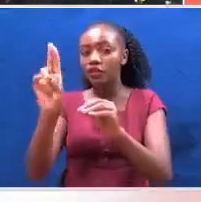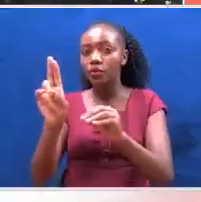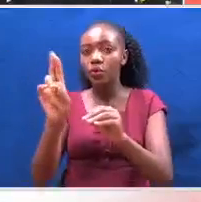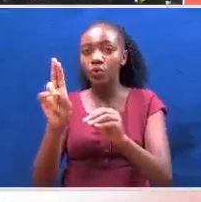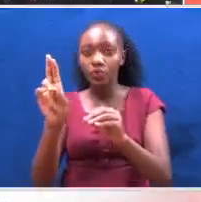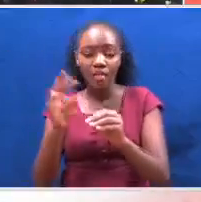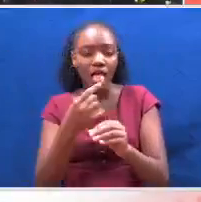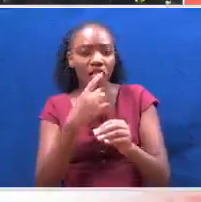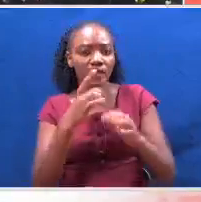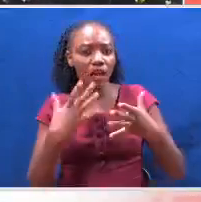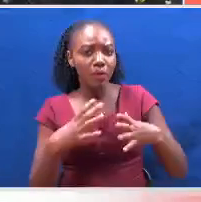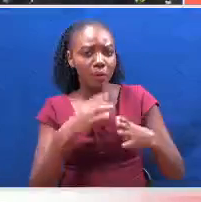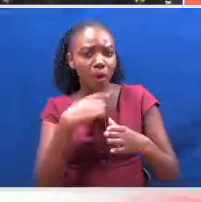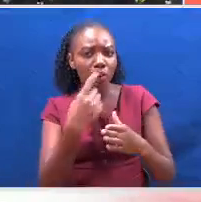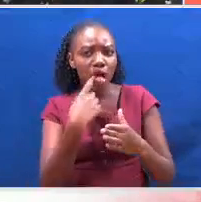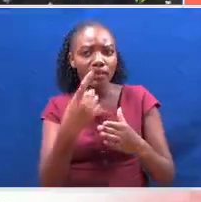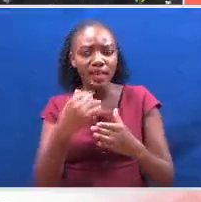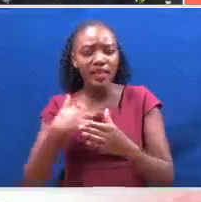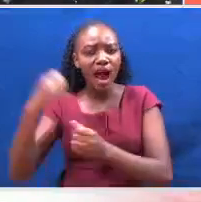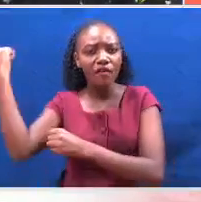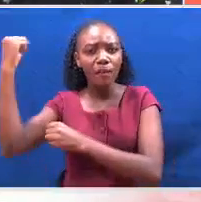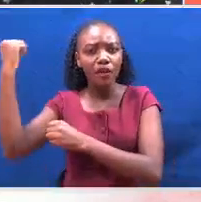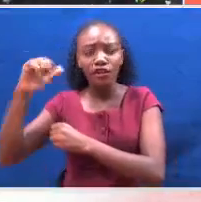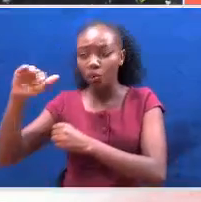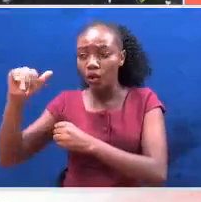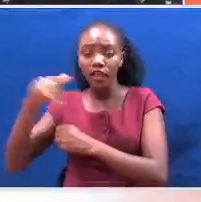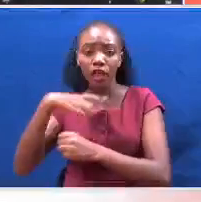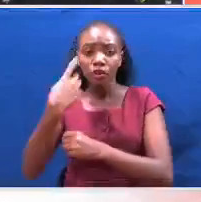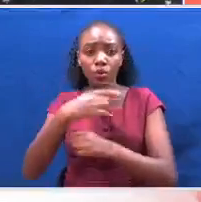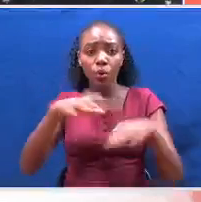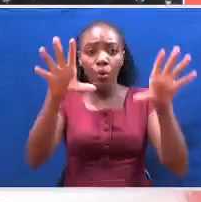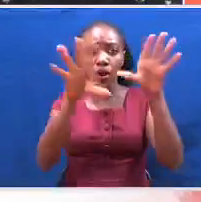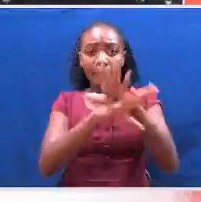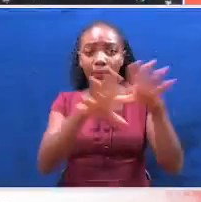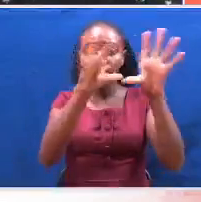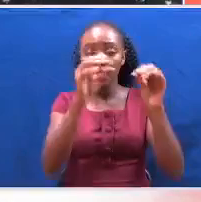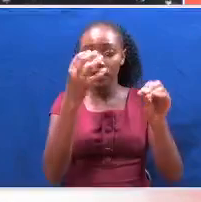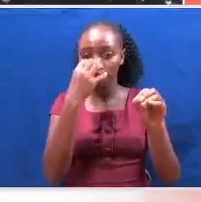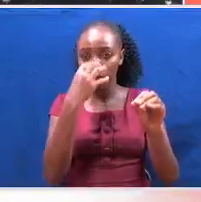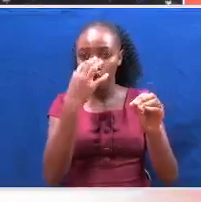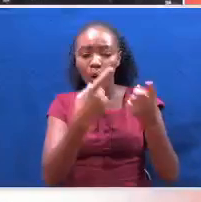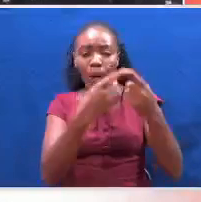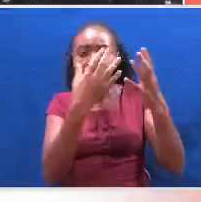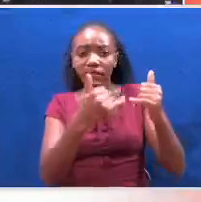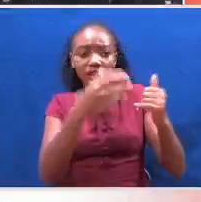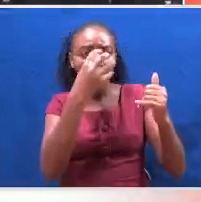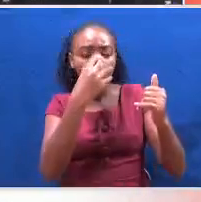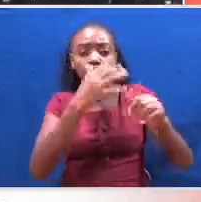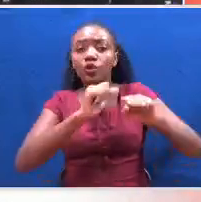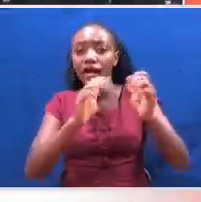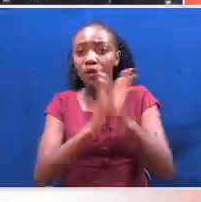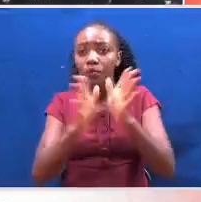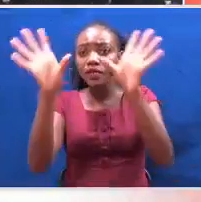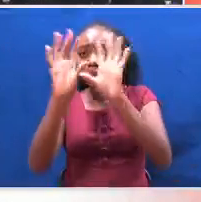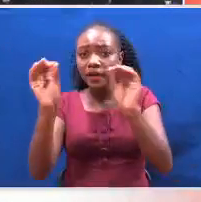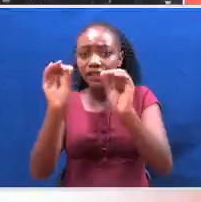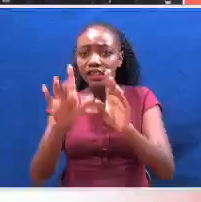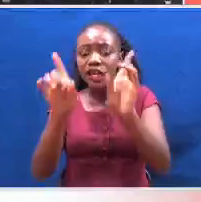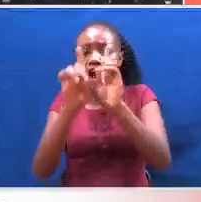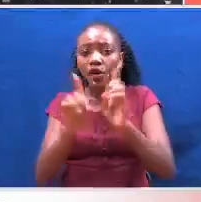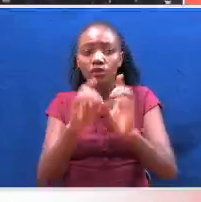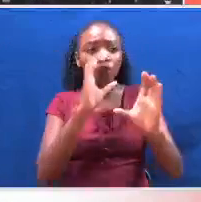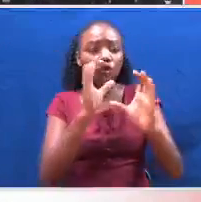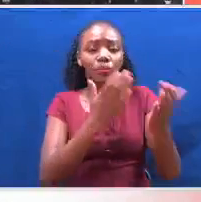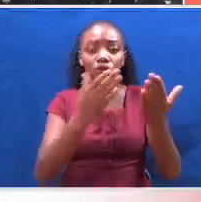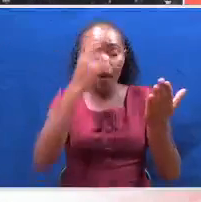those insinuating that he has a political debt to his deputy William Ruto. DP Ruto has agreed with the president. The DP was speaking in